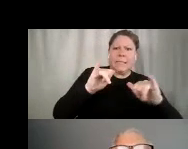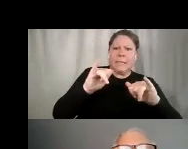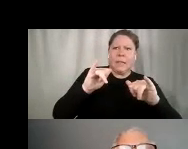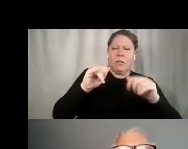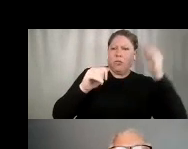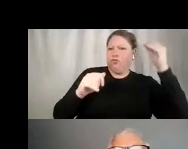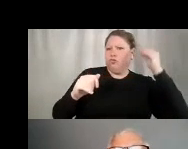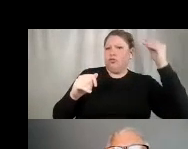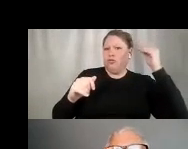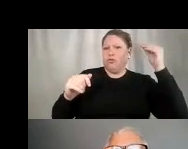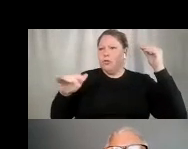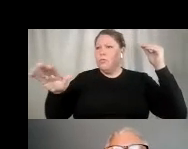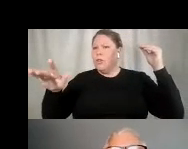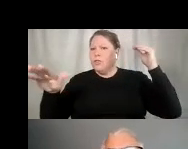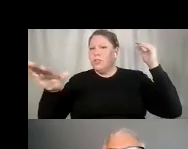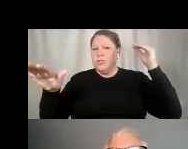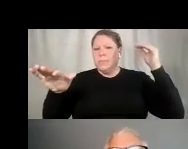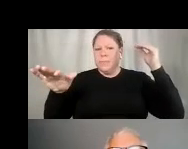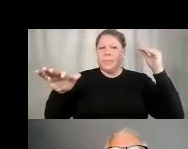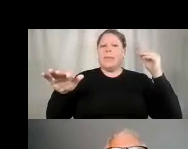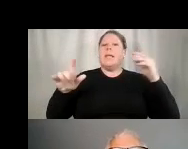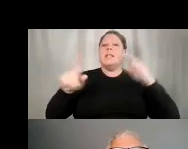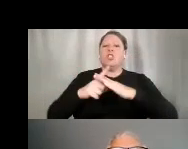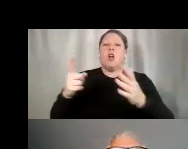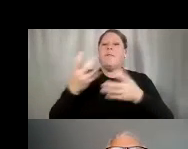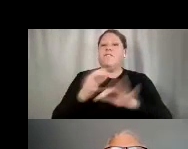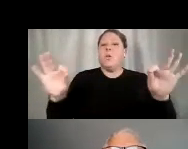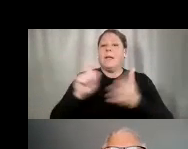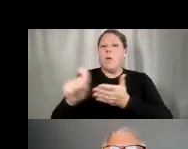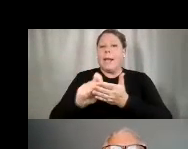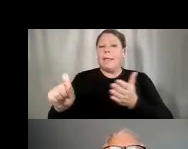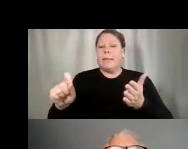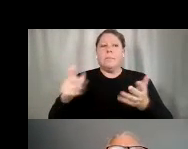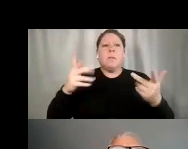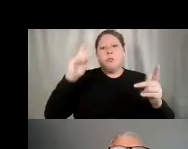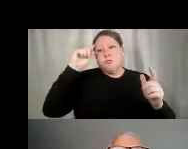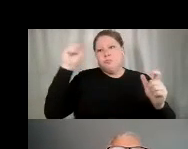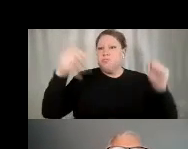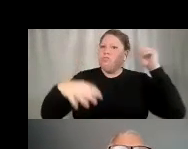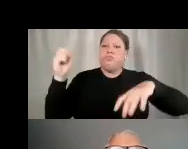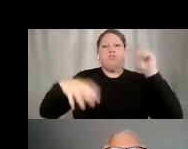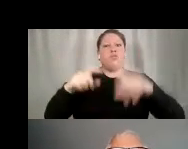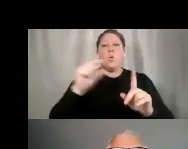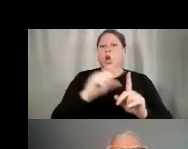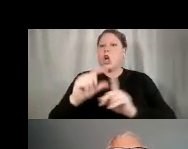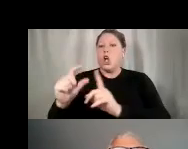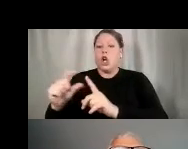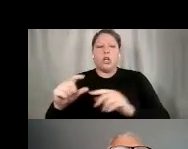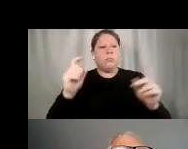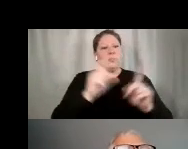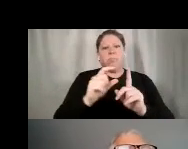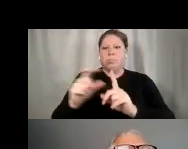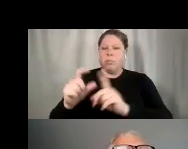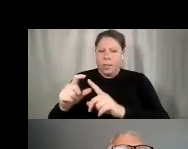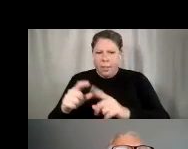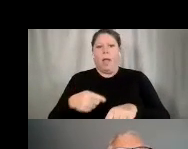and doing free writing where you're writing out, starting to write words, and during the free writing, the answer will come.